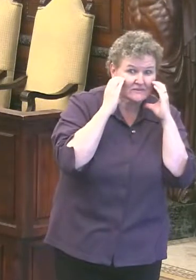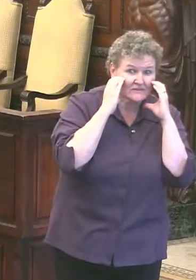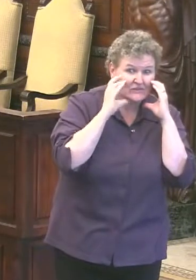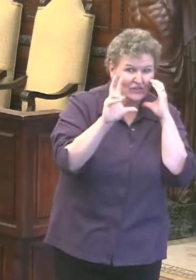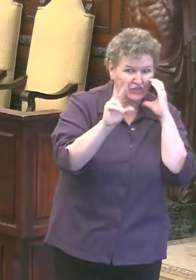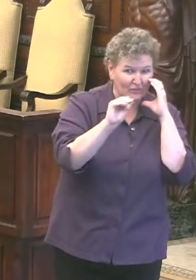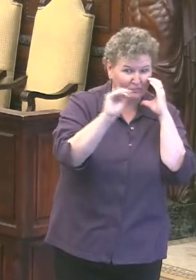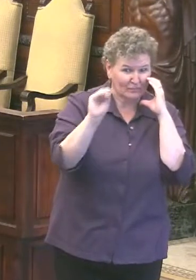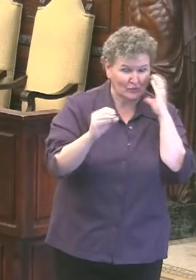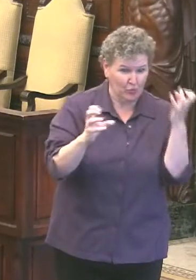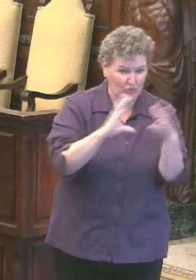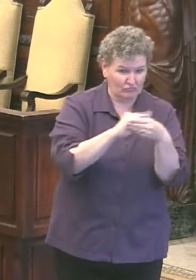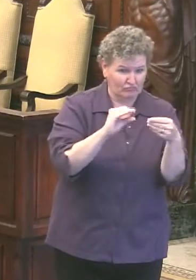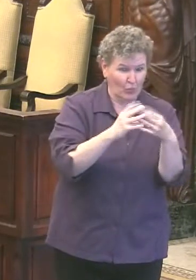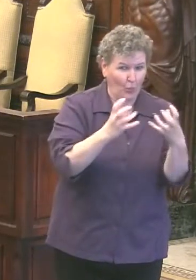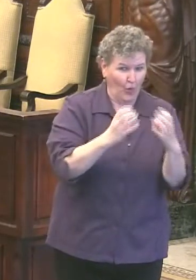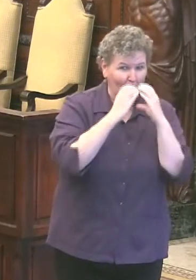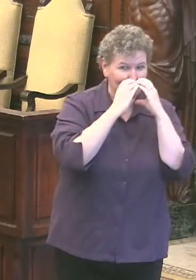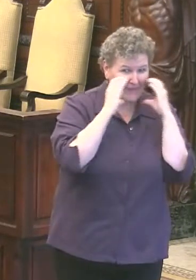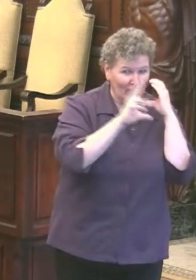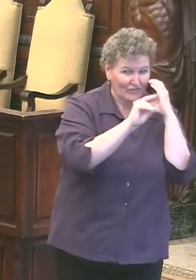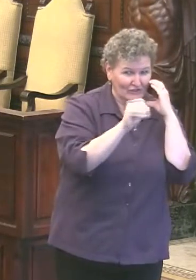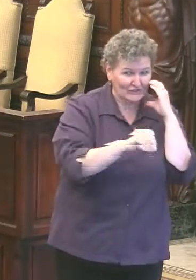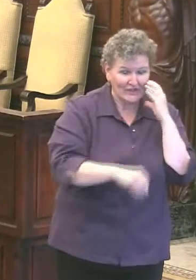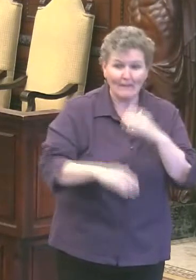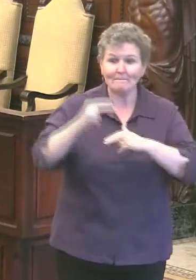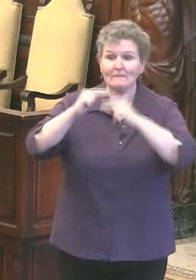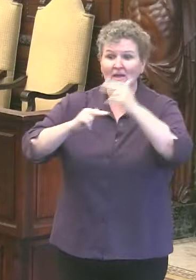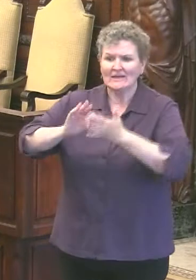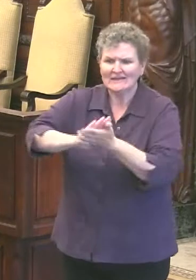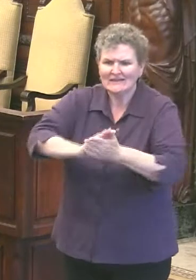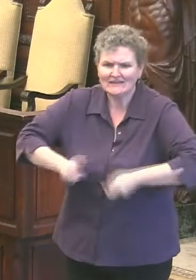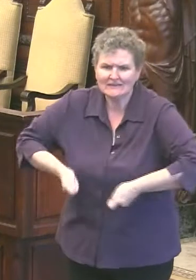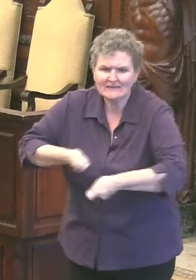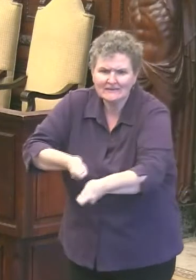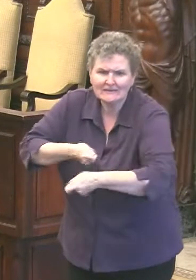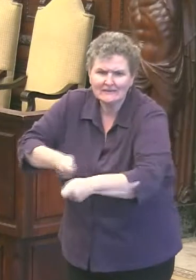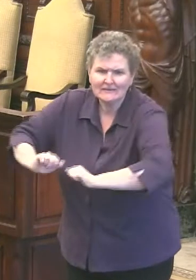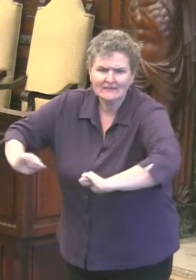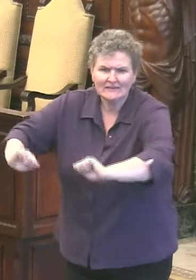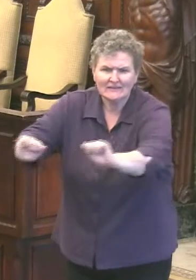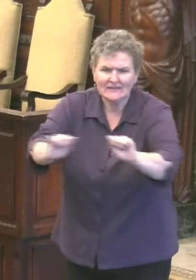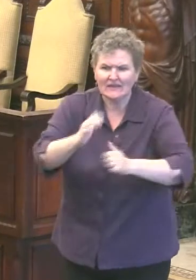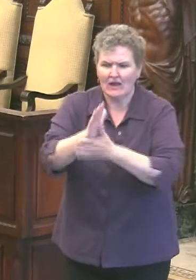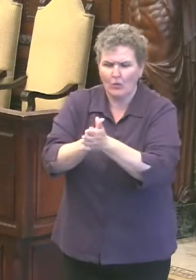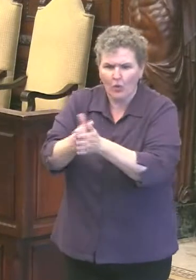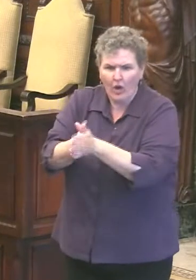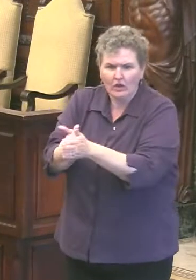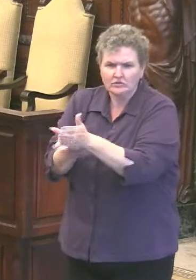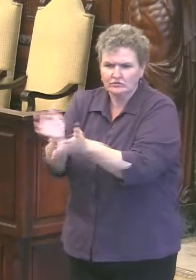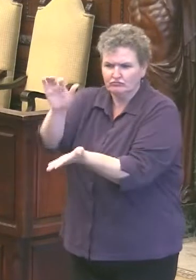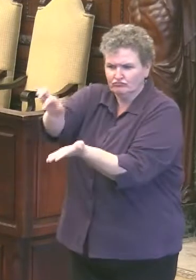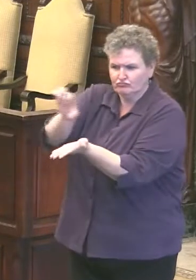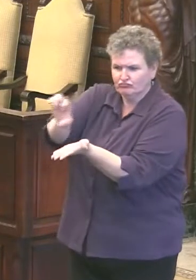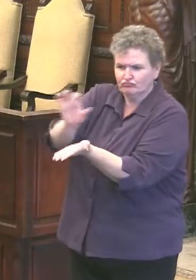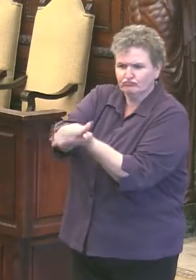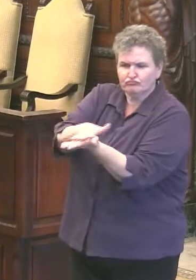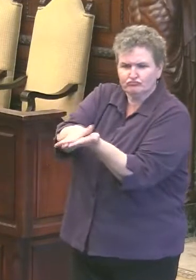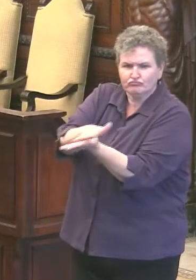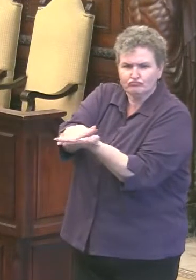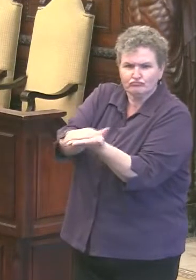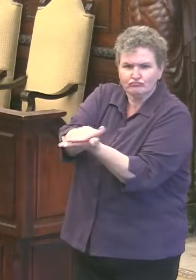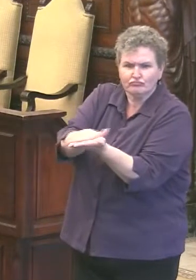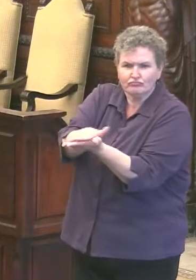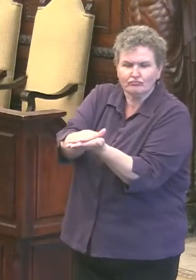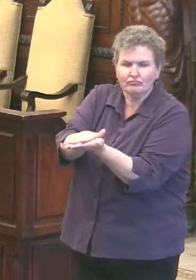daily building cleaning, 14%, and hand washing sanitizing stations, another 14%. Additionally,